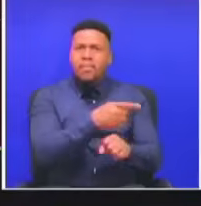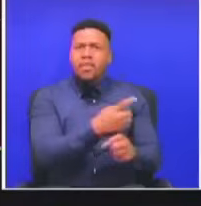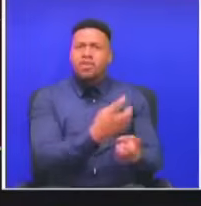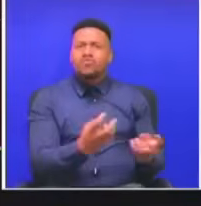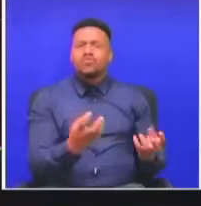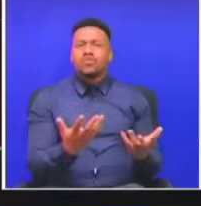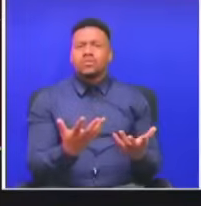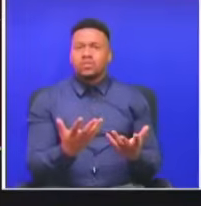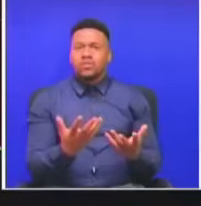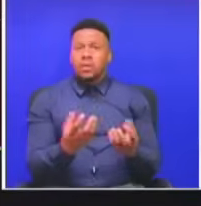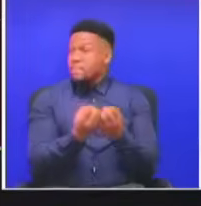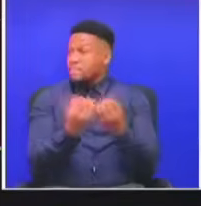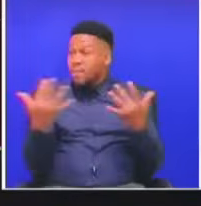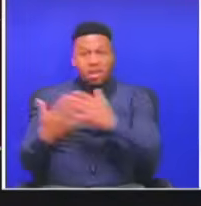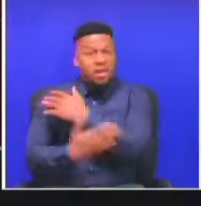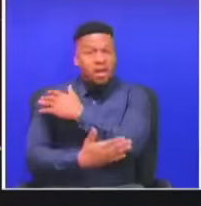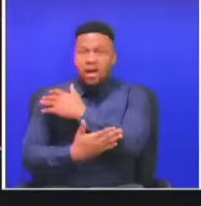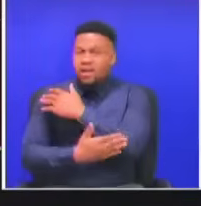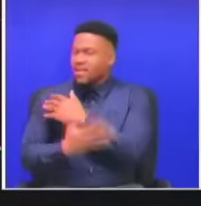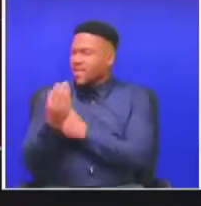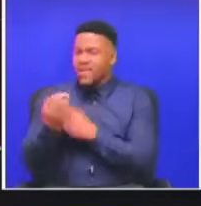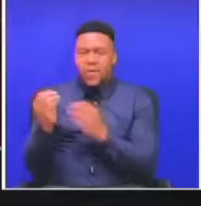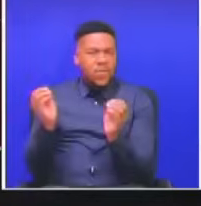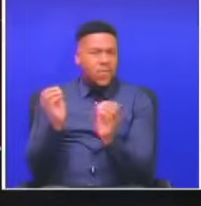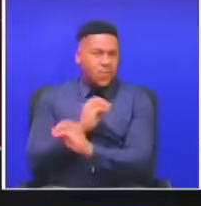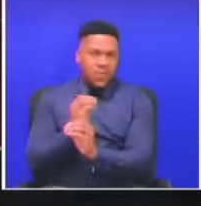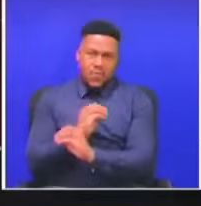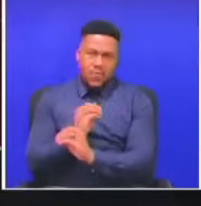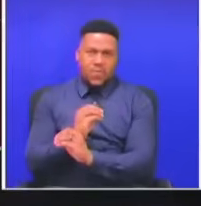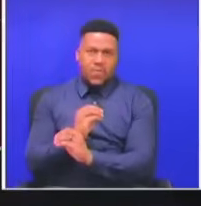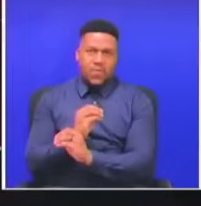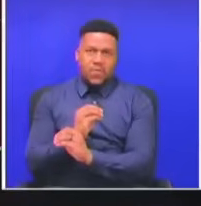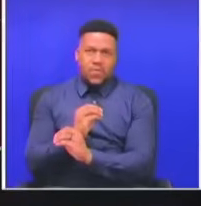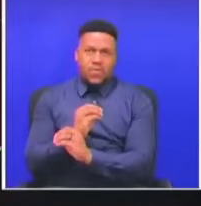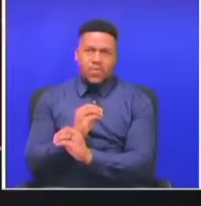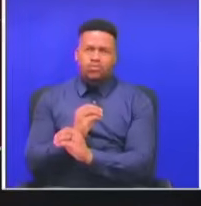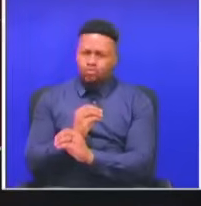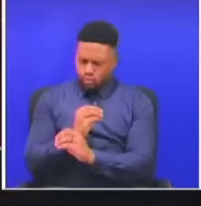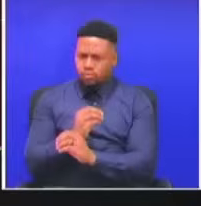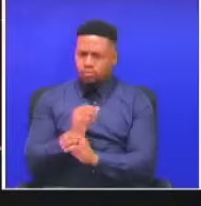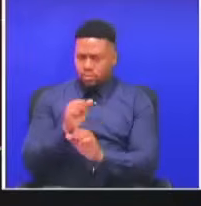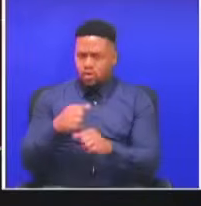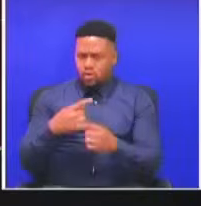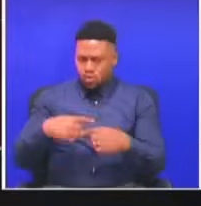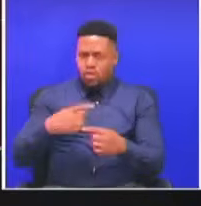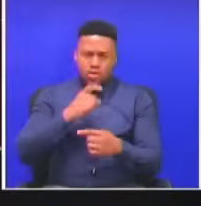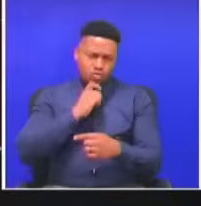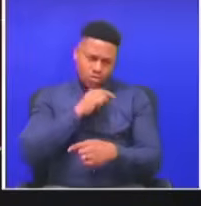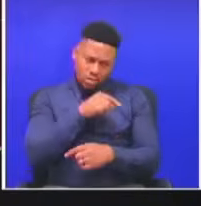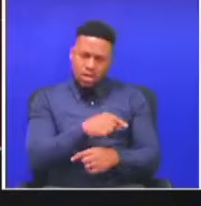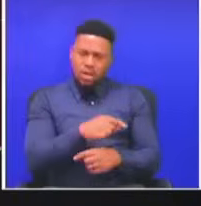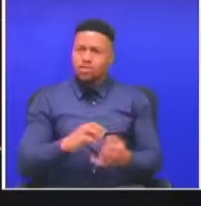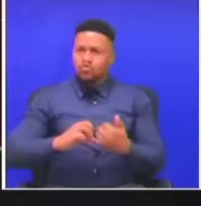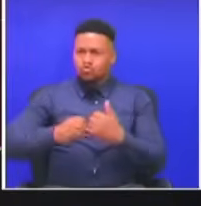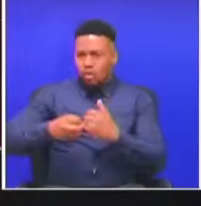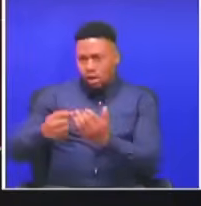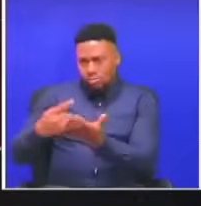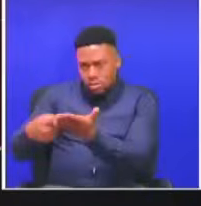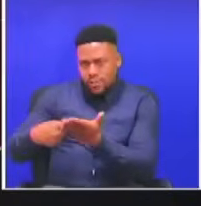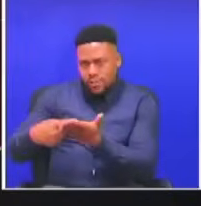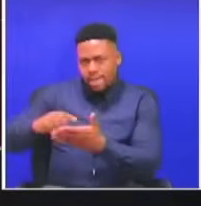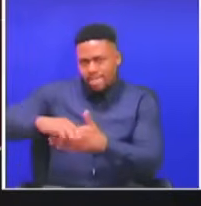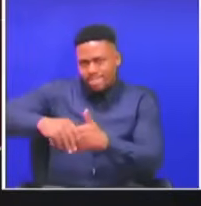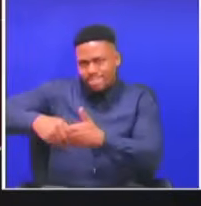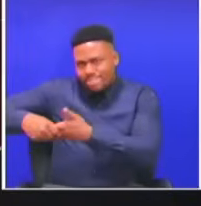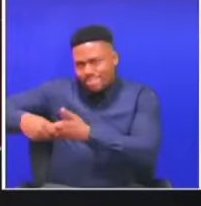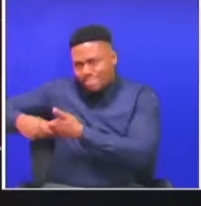other countries don't have, is something that we take to the table and use as leverage. So I'd like to